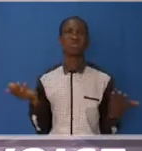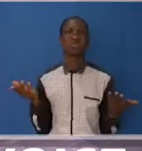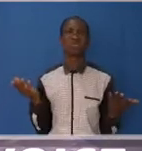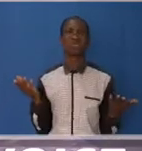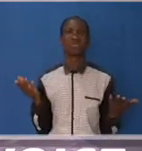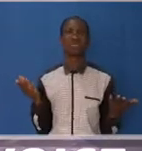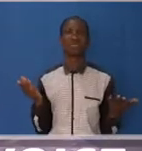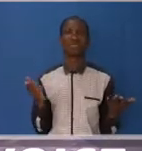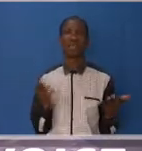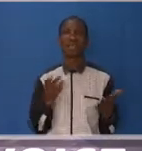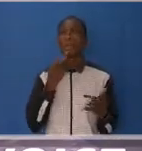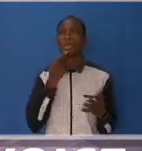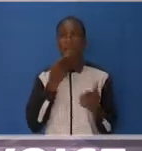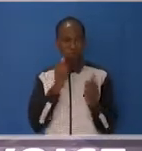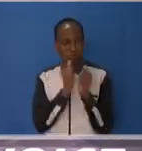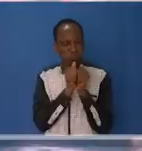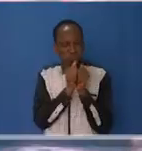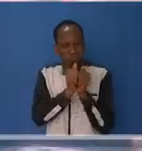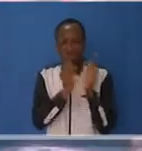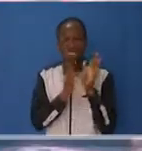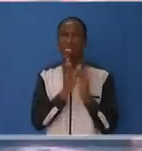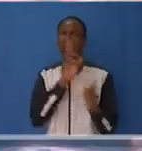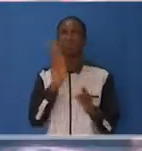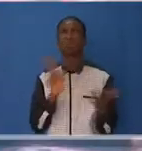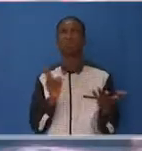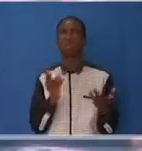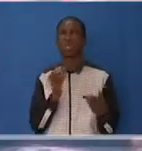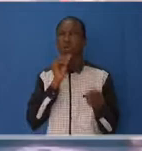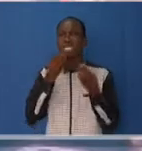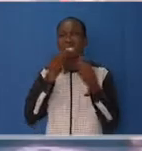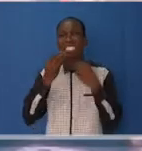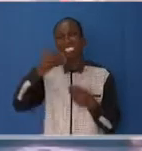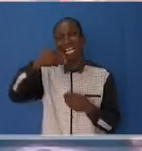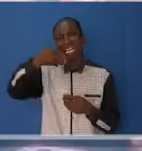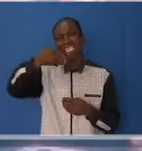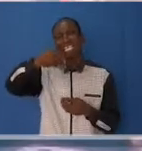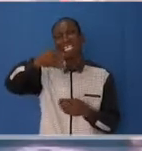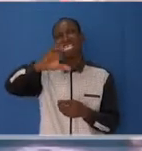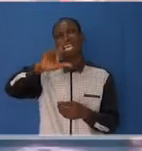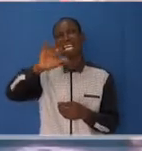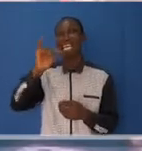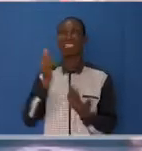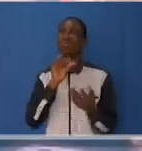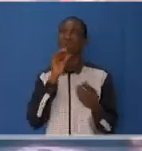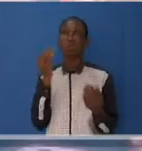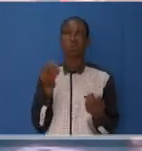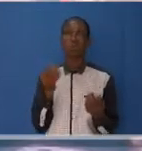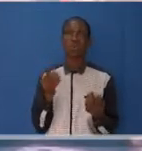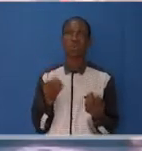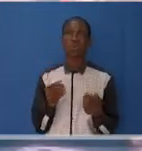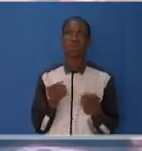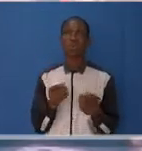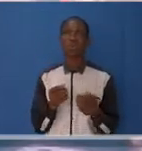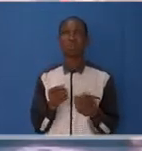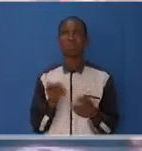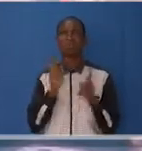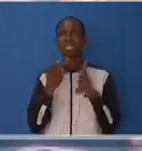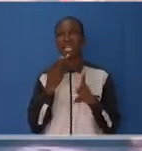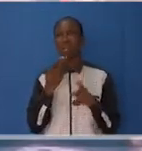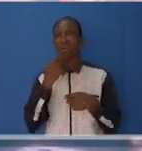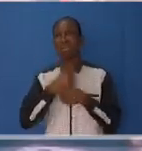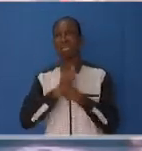kura omuni Jesus and nanti yeno. No mon titi form dotier mancro for ye diane. No mon ye be bean fan chichirin grow for